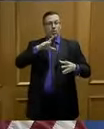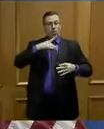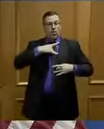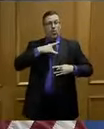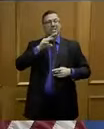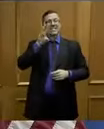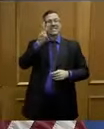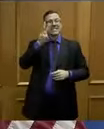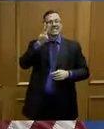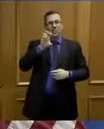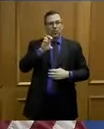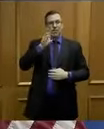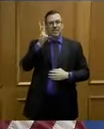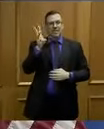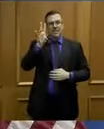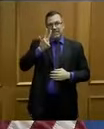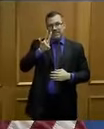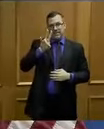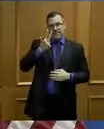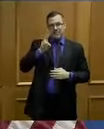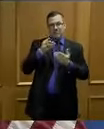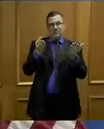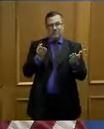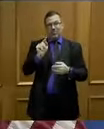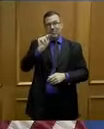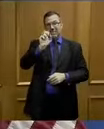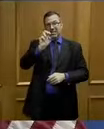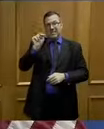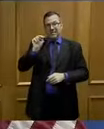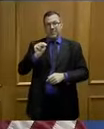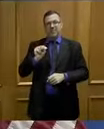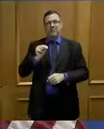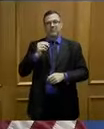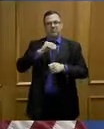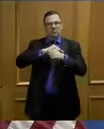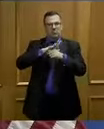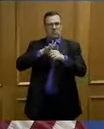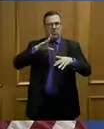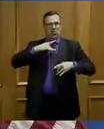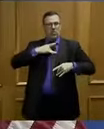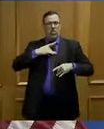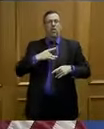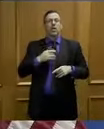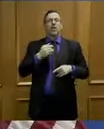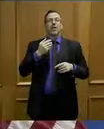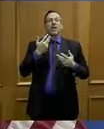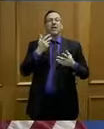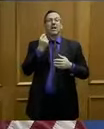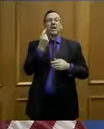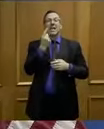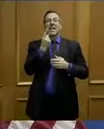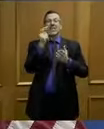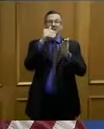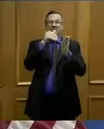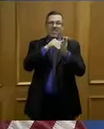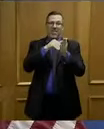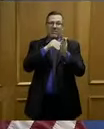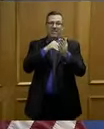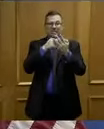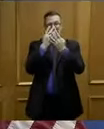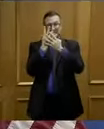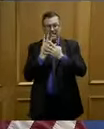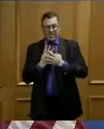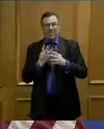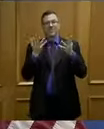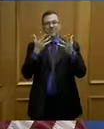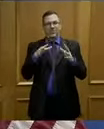confirmed cases in Tennessee, and we have conducted more than 11,000 tests in our state.